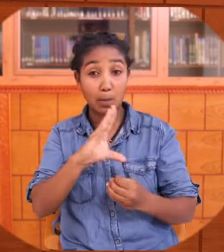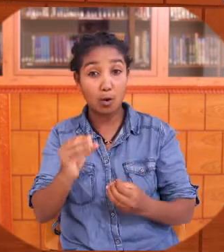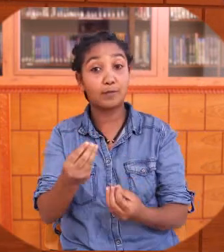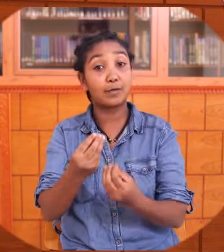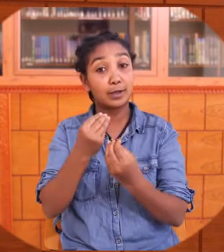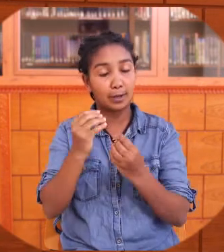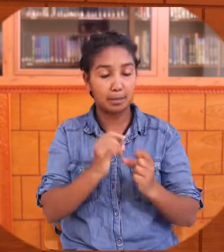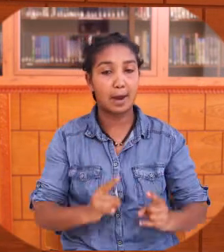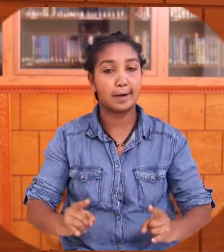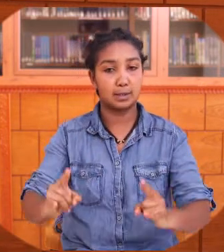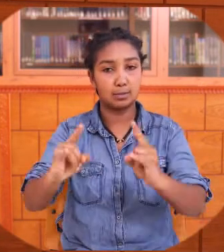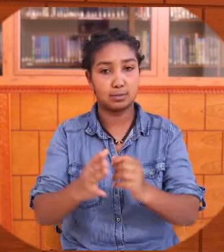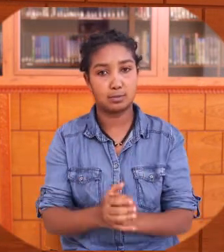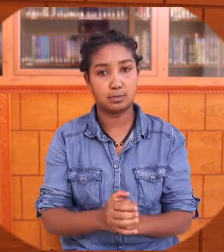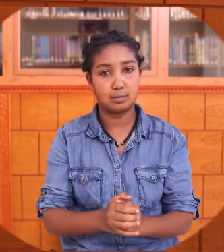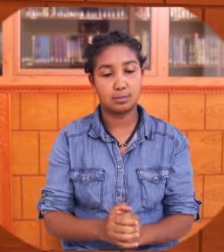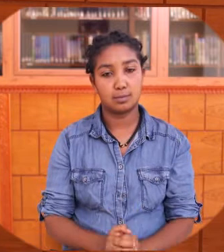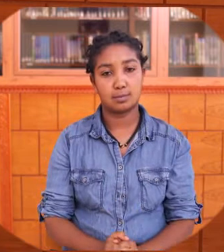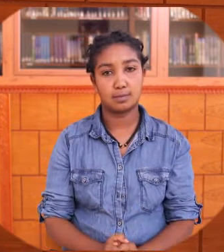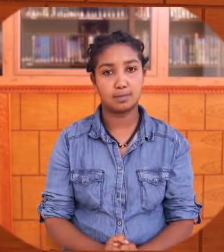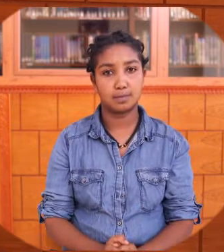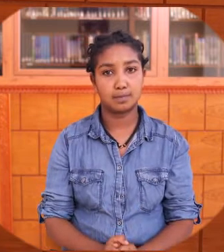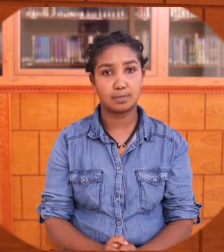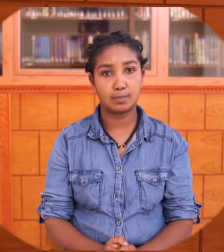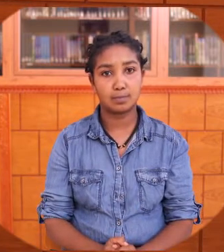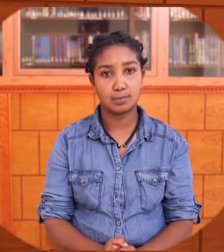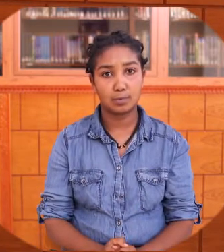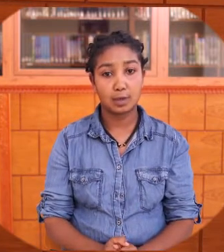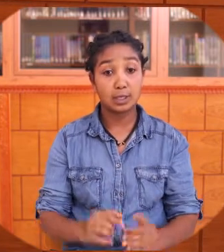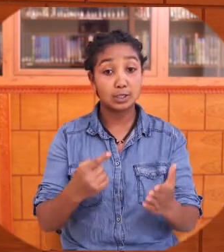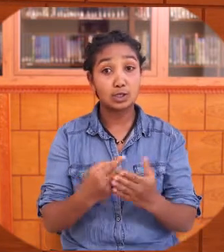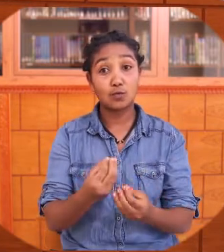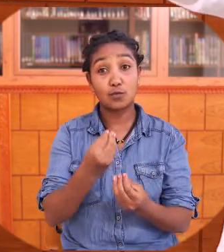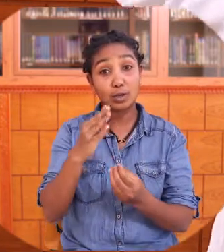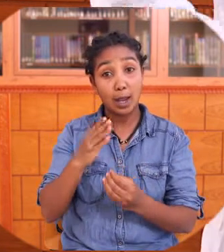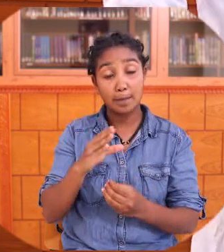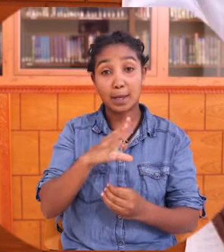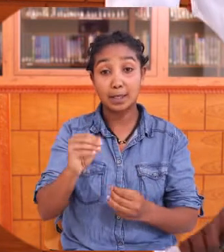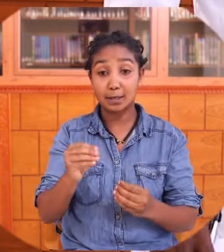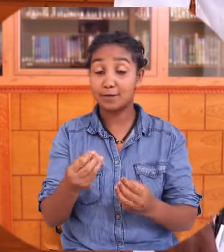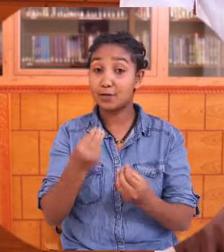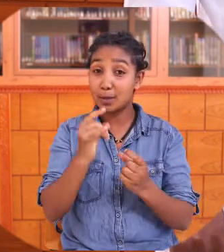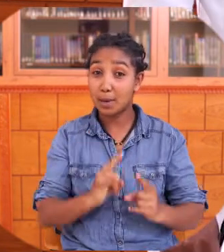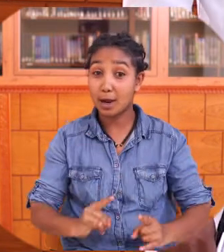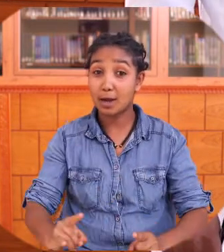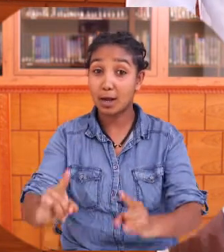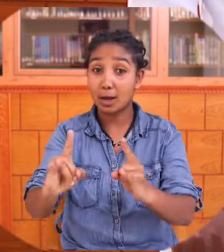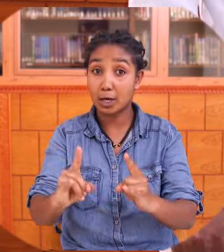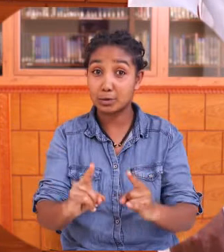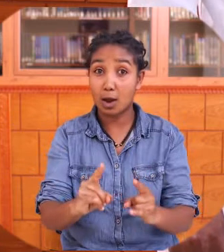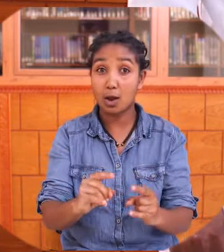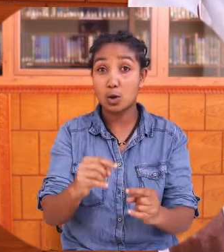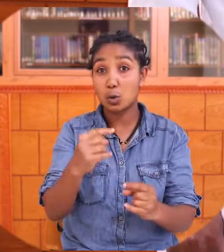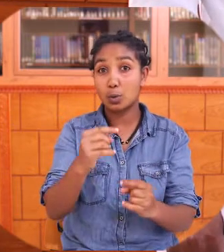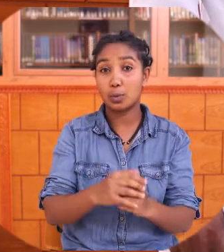feeding mechanisms. Food type and the feeding mechanisms. This food type or feeding mechanisms actually not